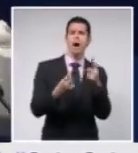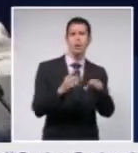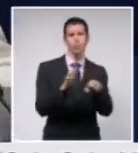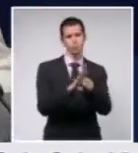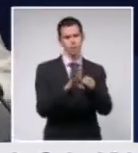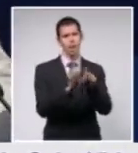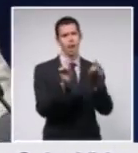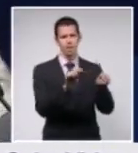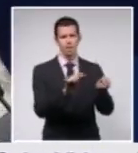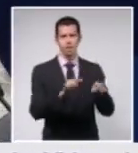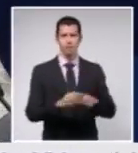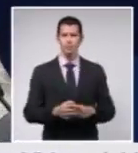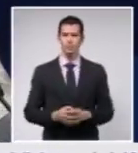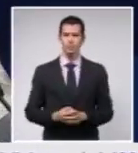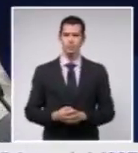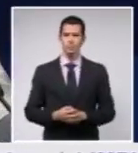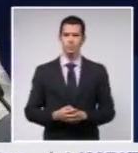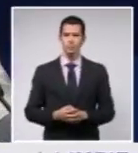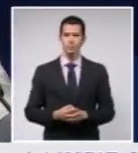554, or